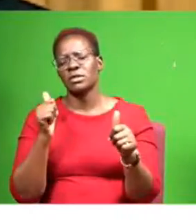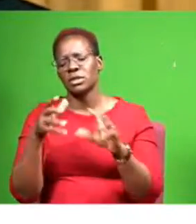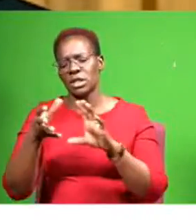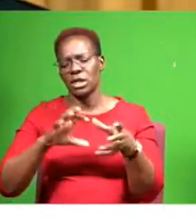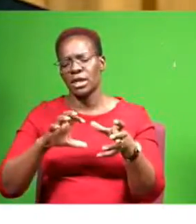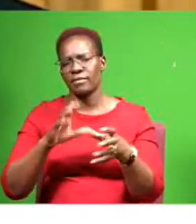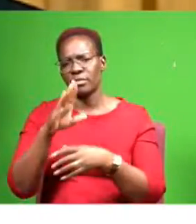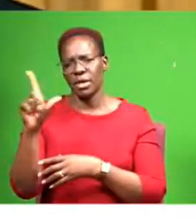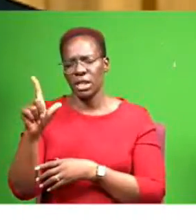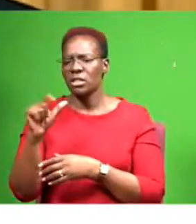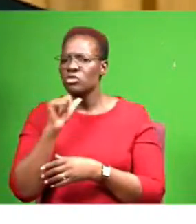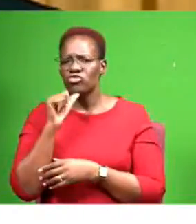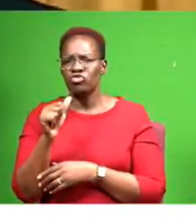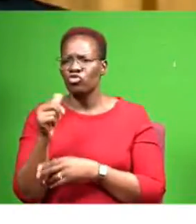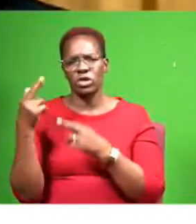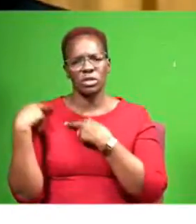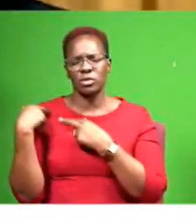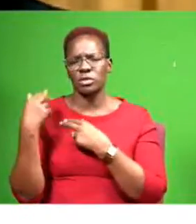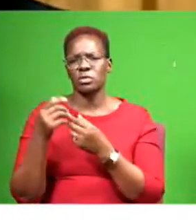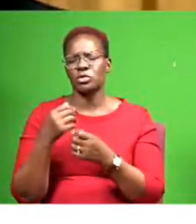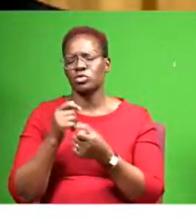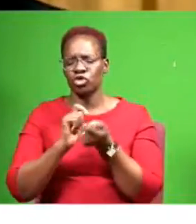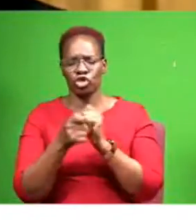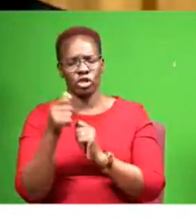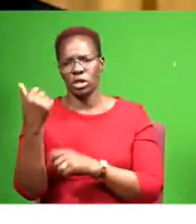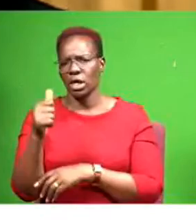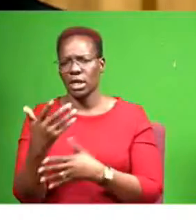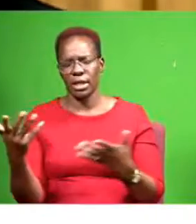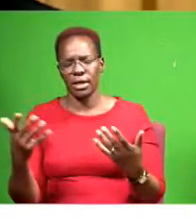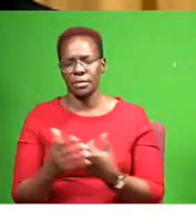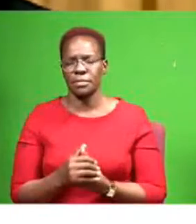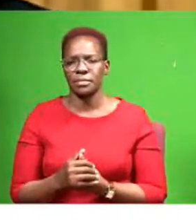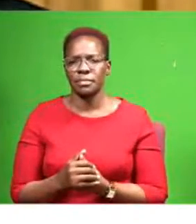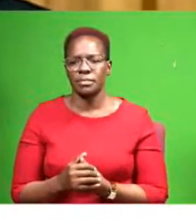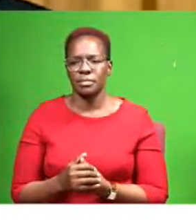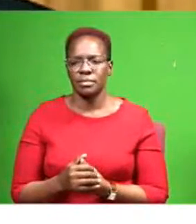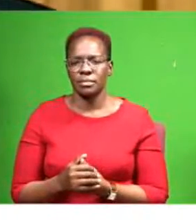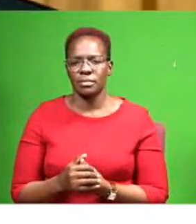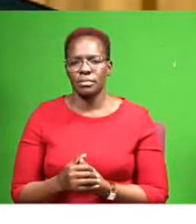has no mandate to make any alterations to the bill.